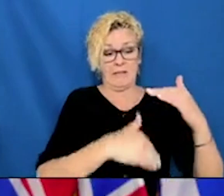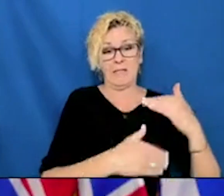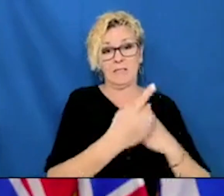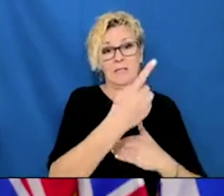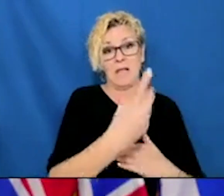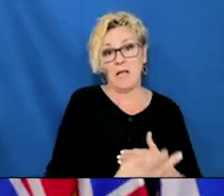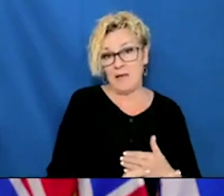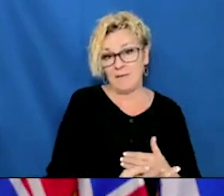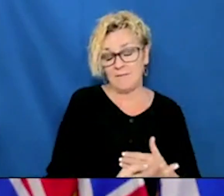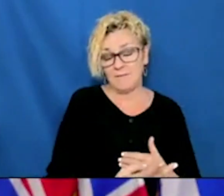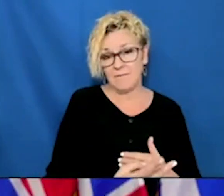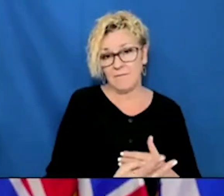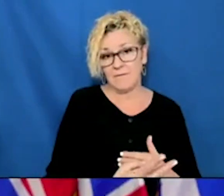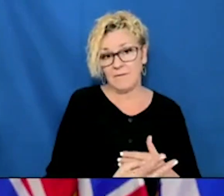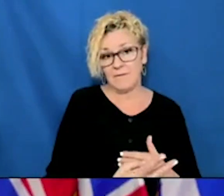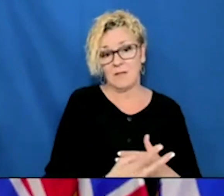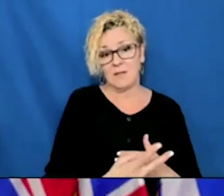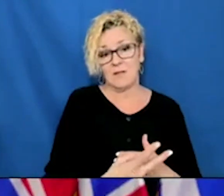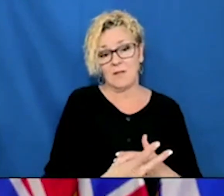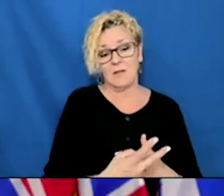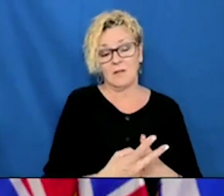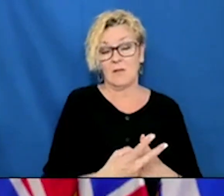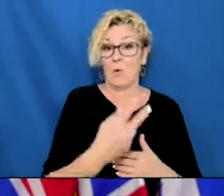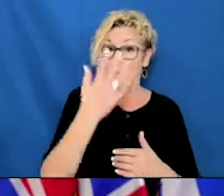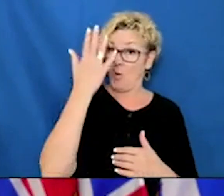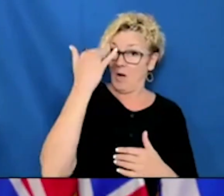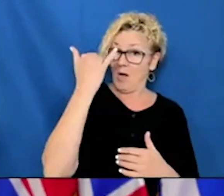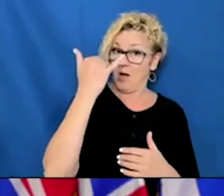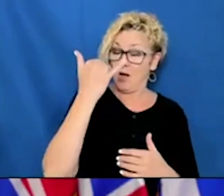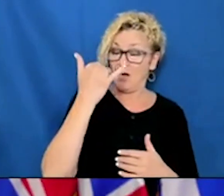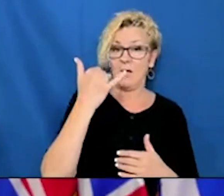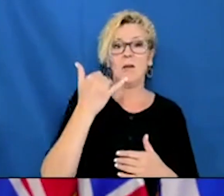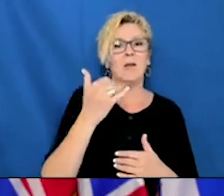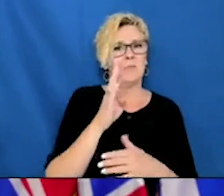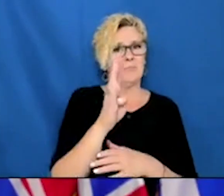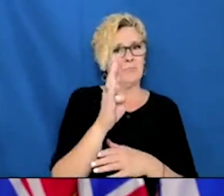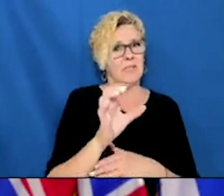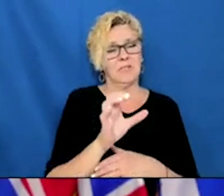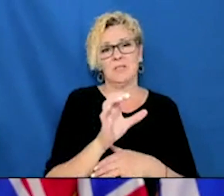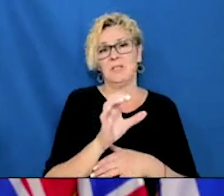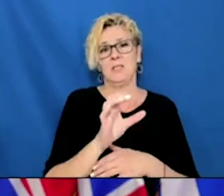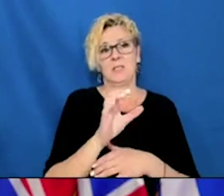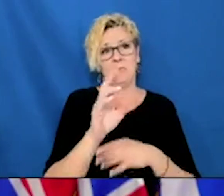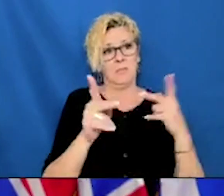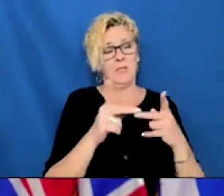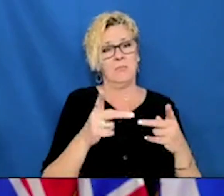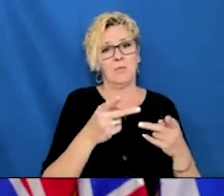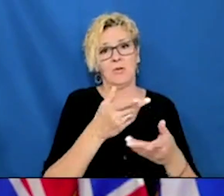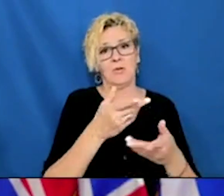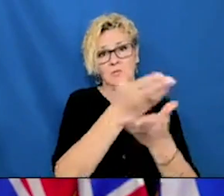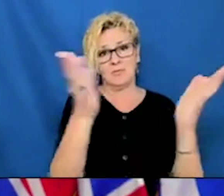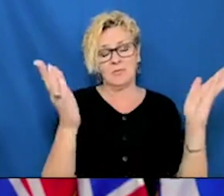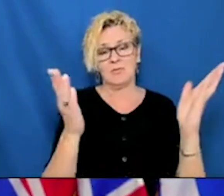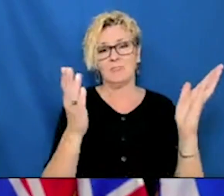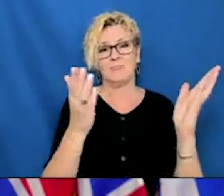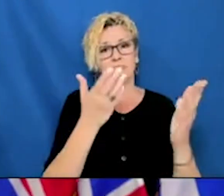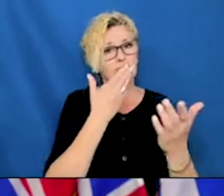say that effort reflects, I think, the response of regular British Columbians to the